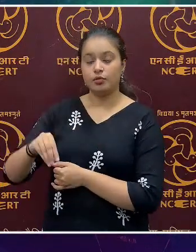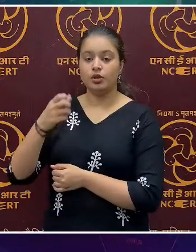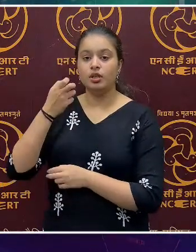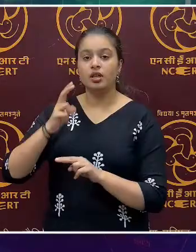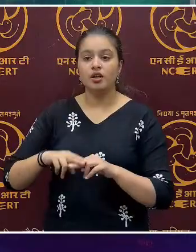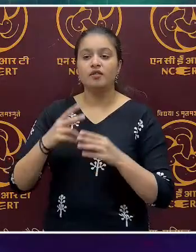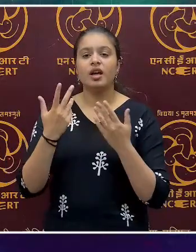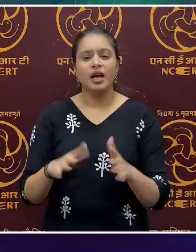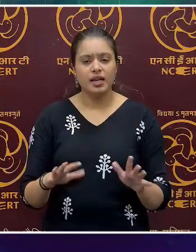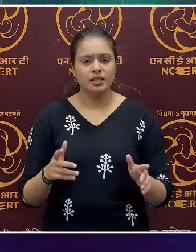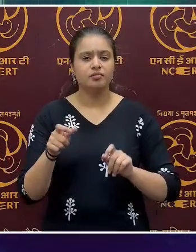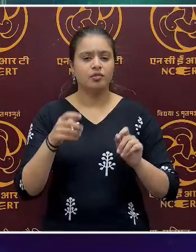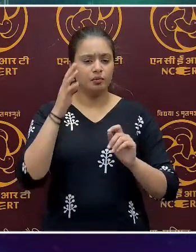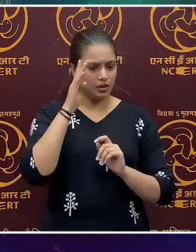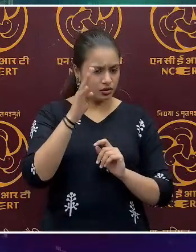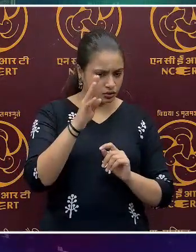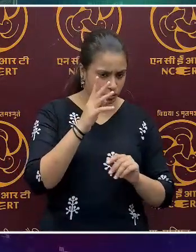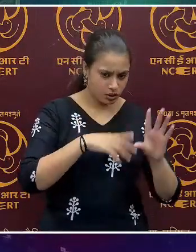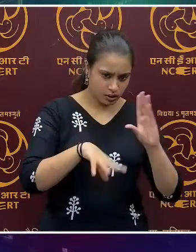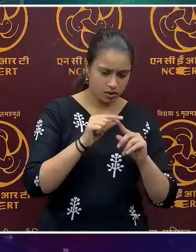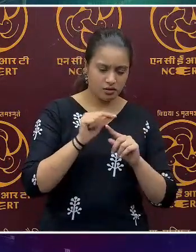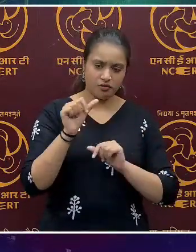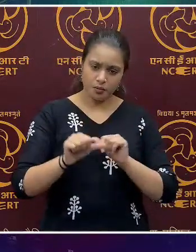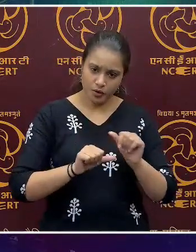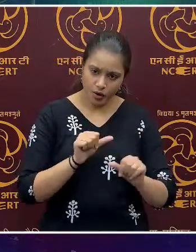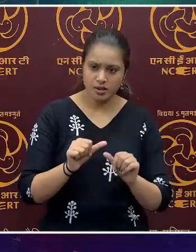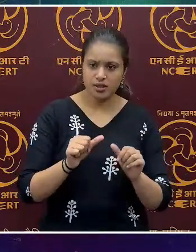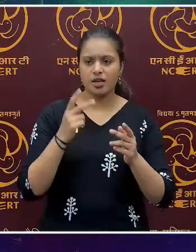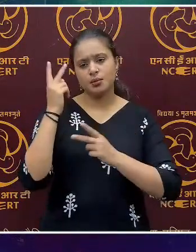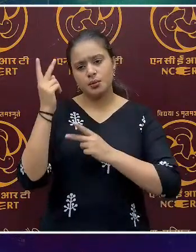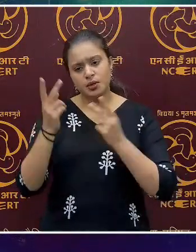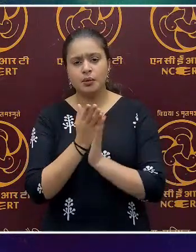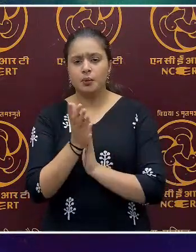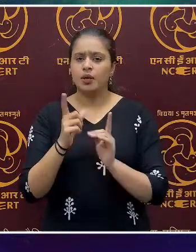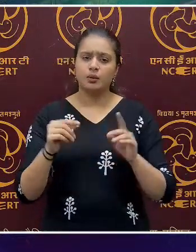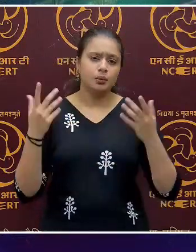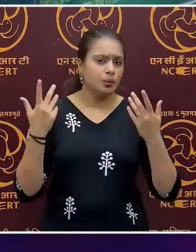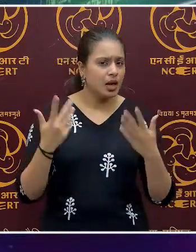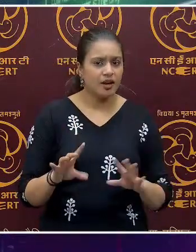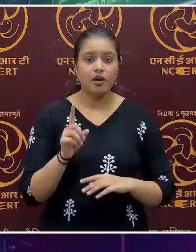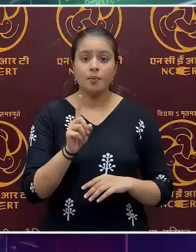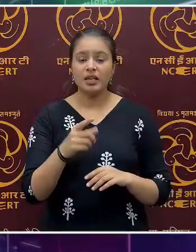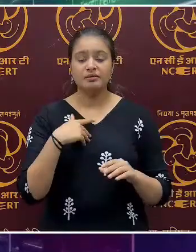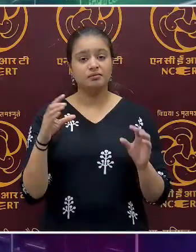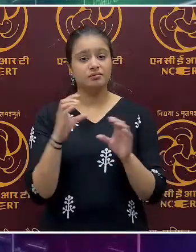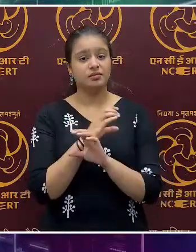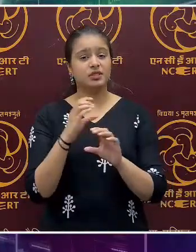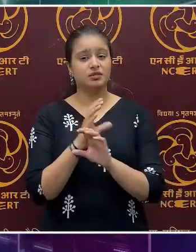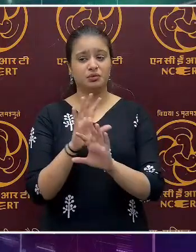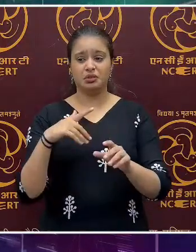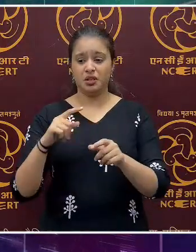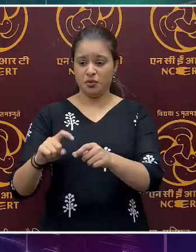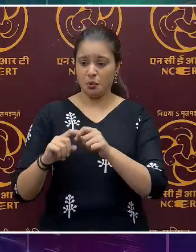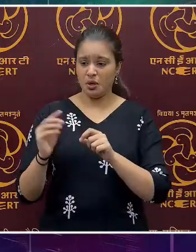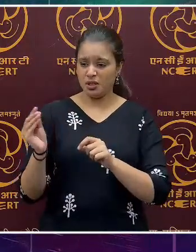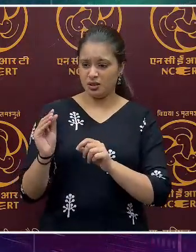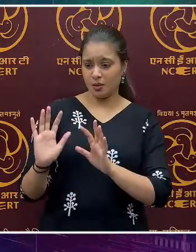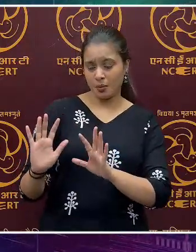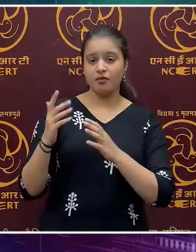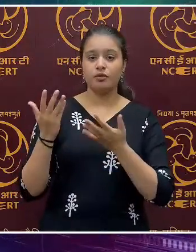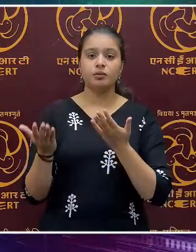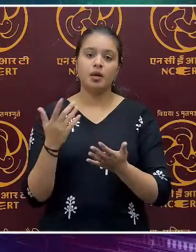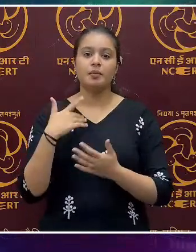user has go through the theory, procedure, simulation, everything, still he get confused in the question, some of the questions, so he